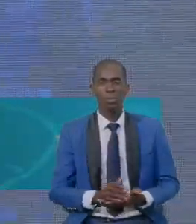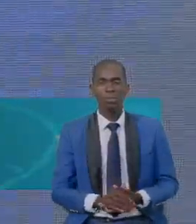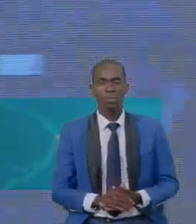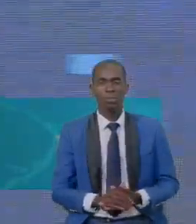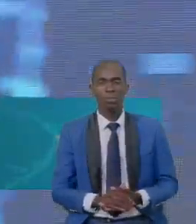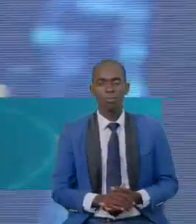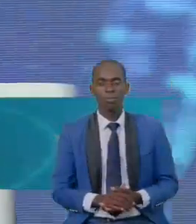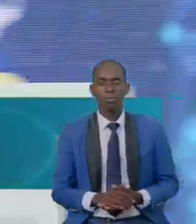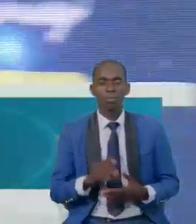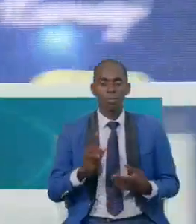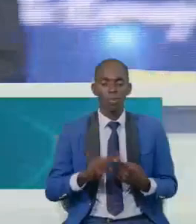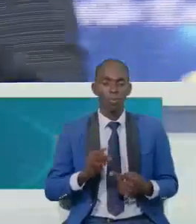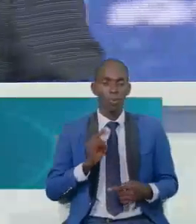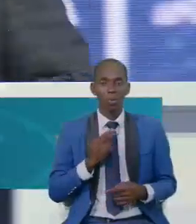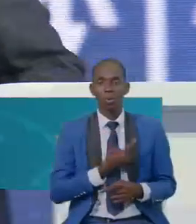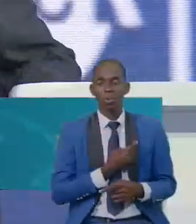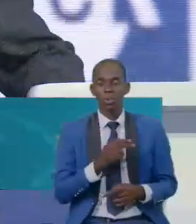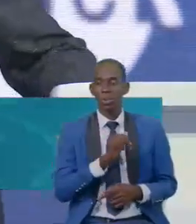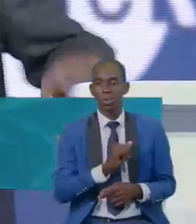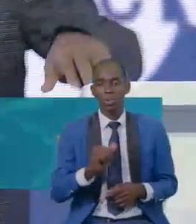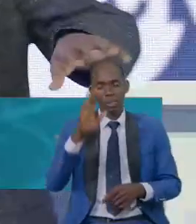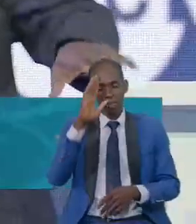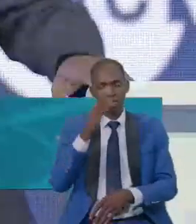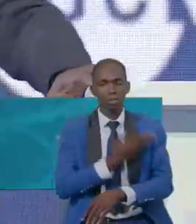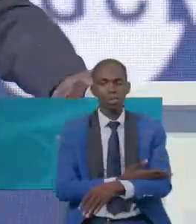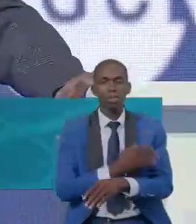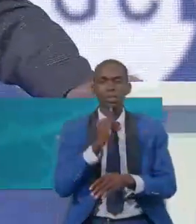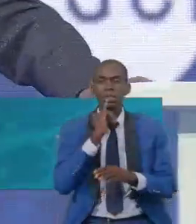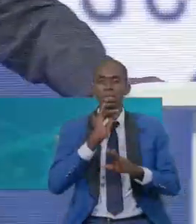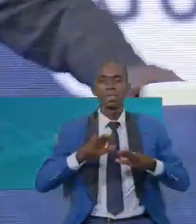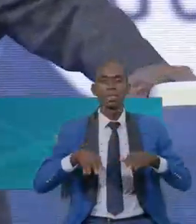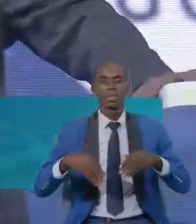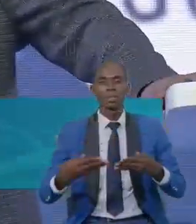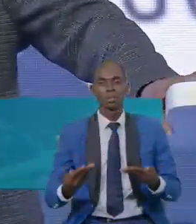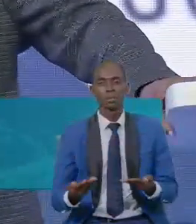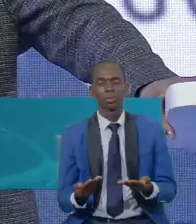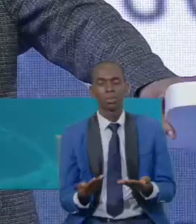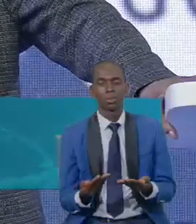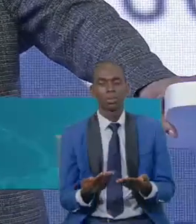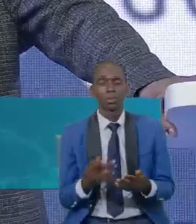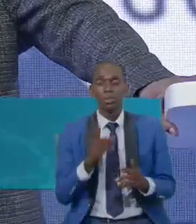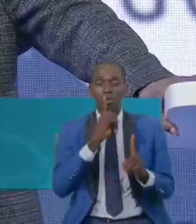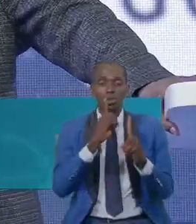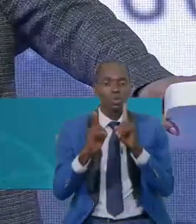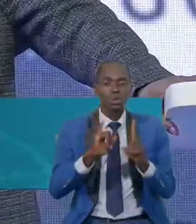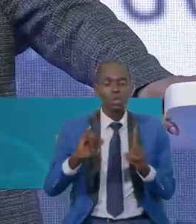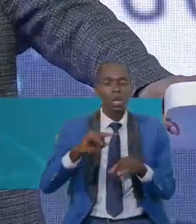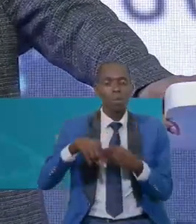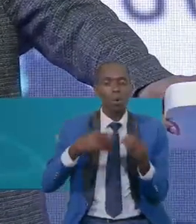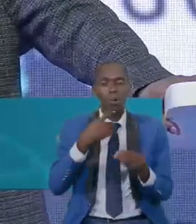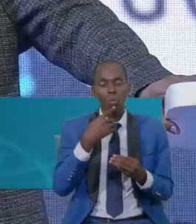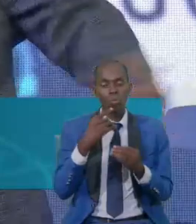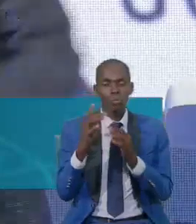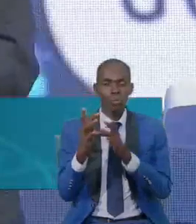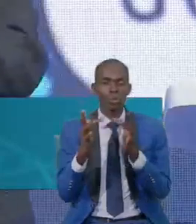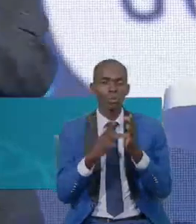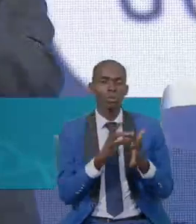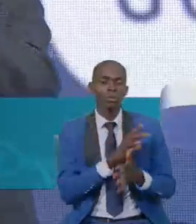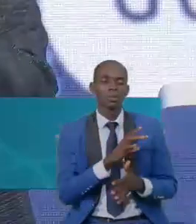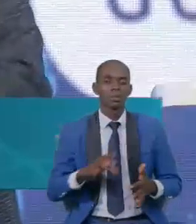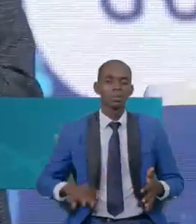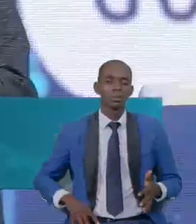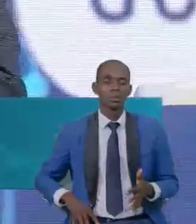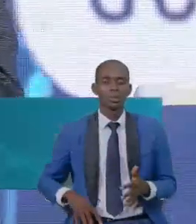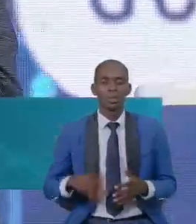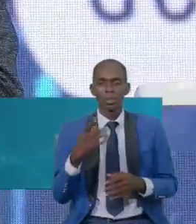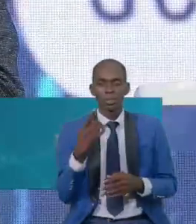unto us a son is given. It's talking about Jesus Christ. A